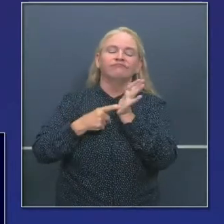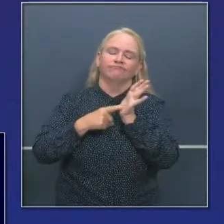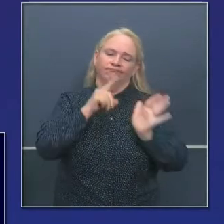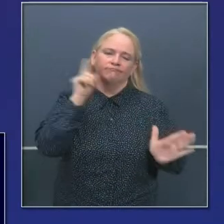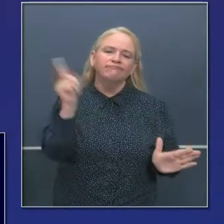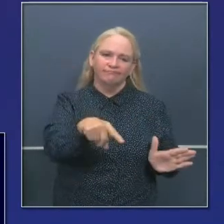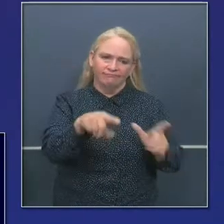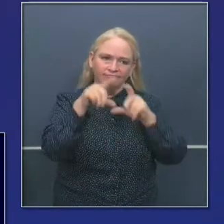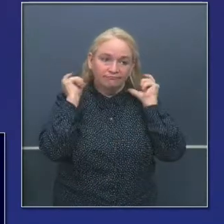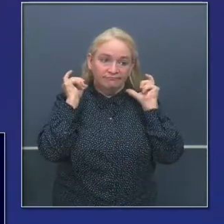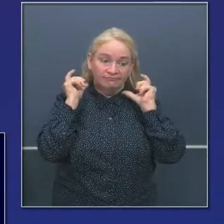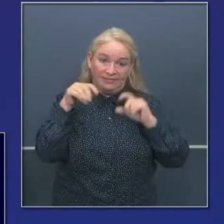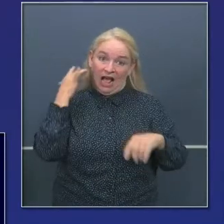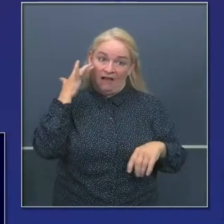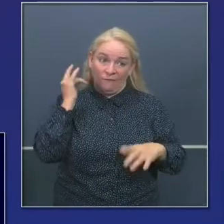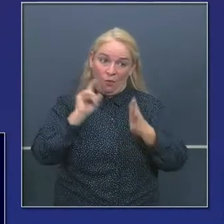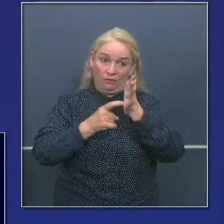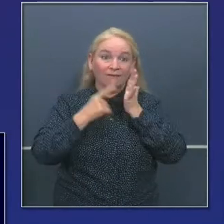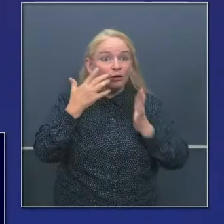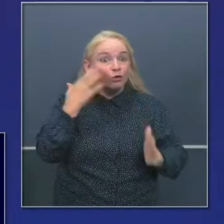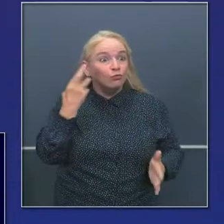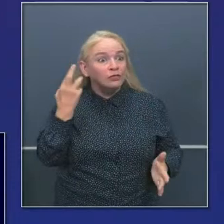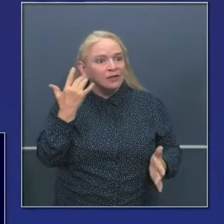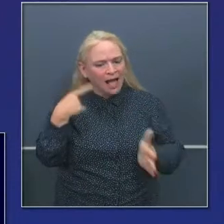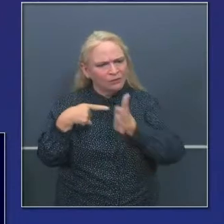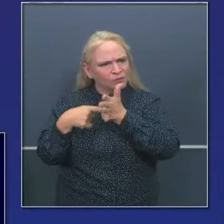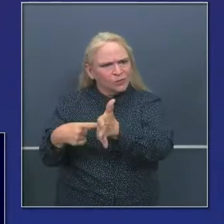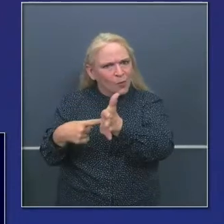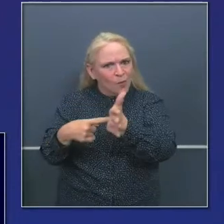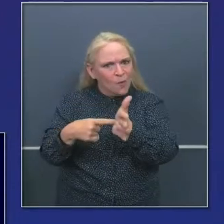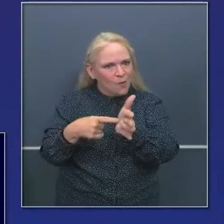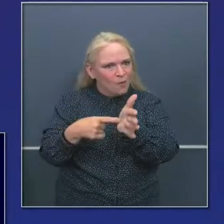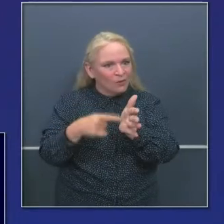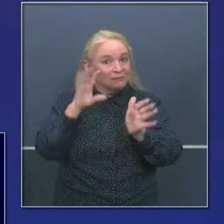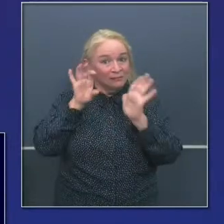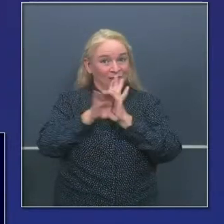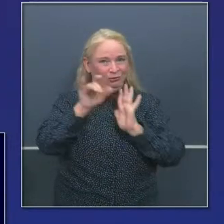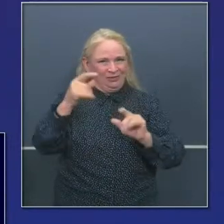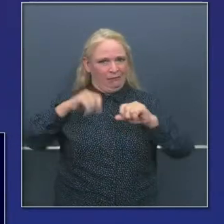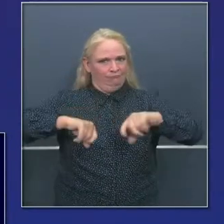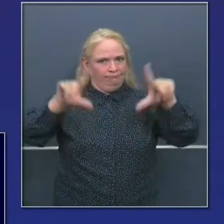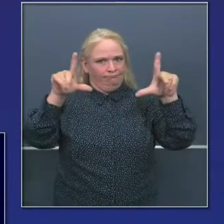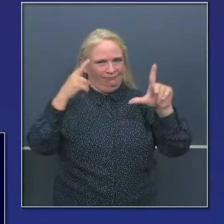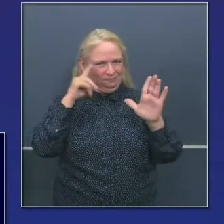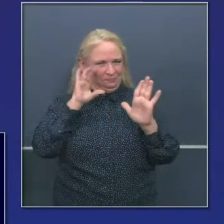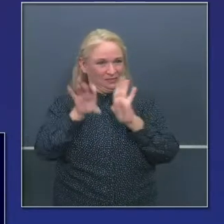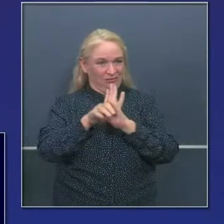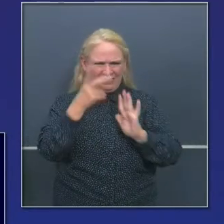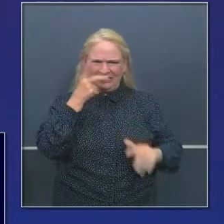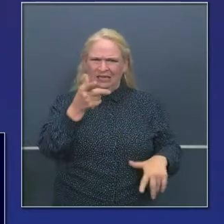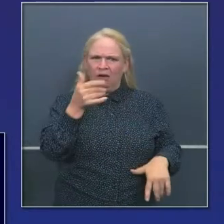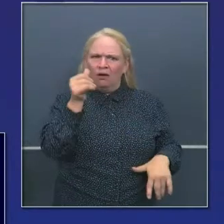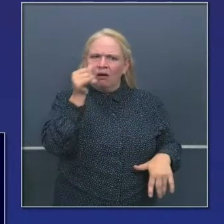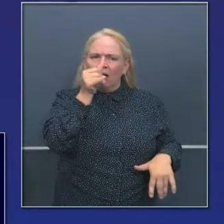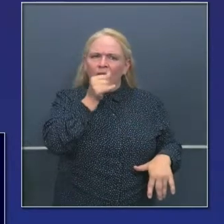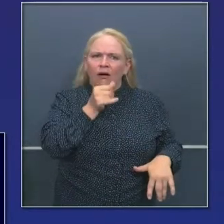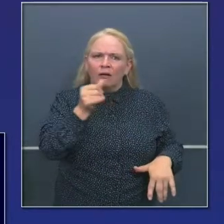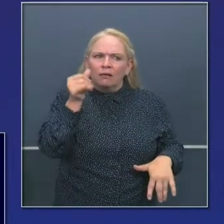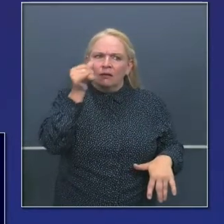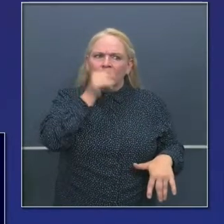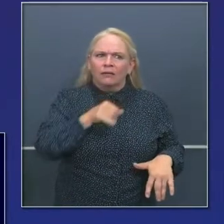good reason. This slide I presented to you before is a slide that gives you a sense of how far the